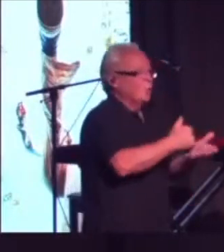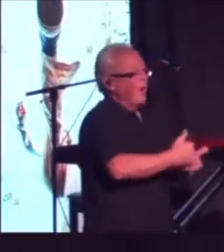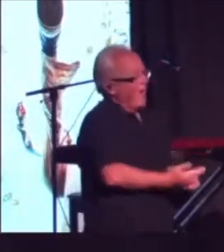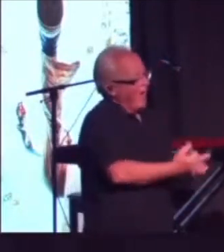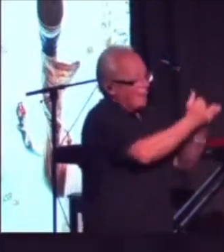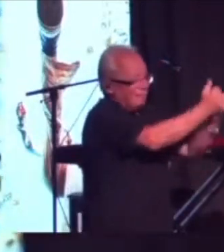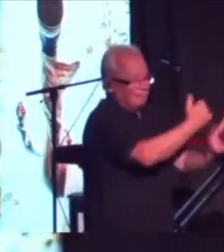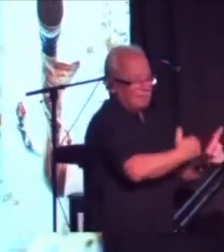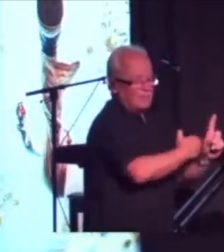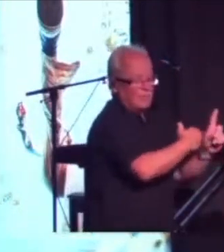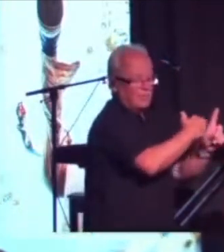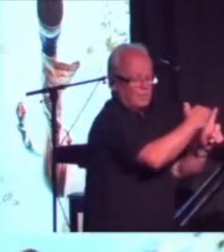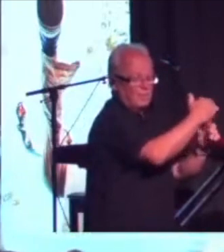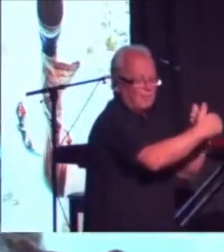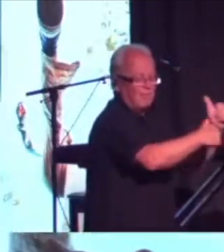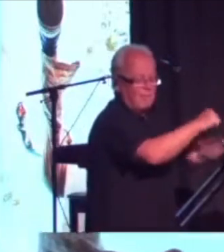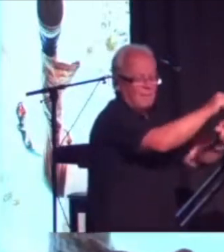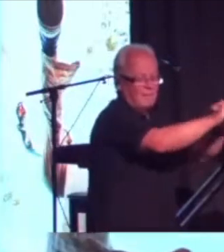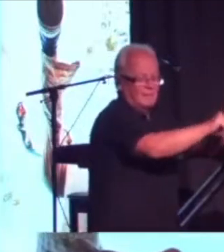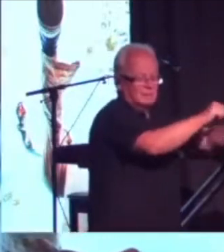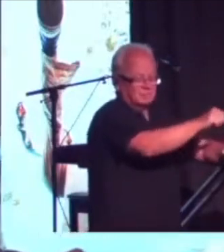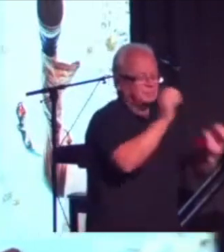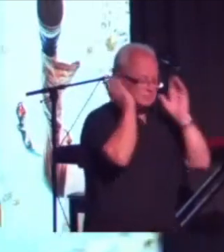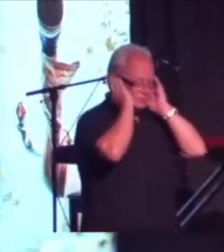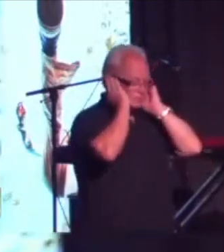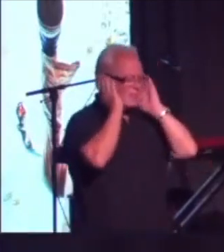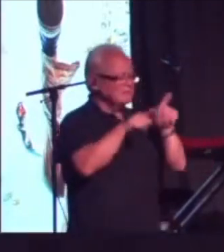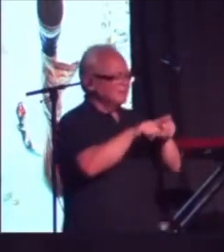29:5, a man who flatters his neighbor spreads a net for his feet.